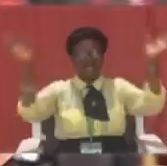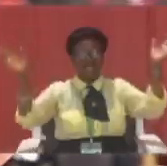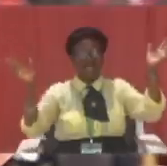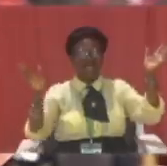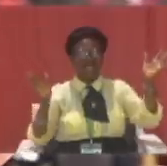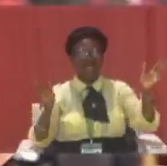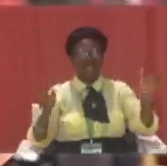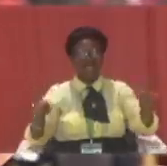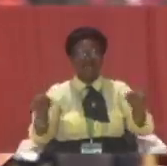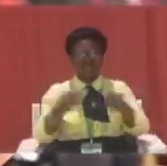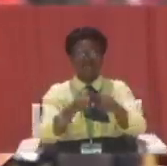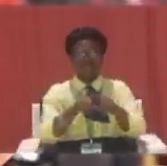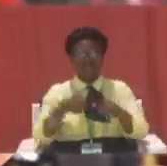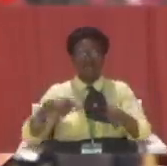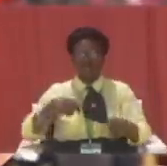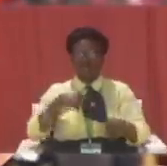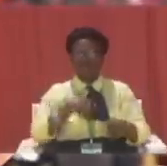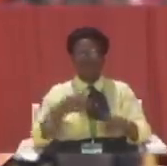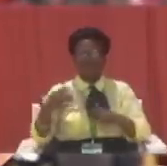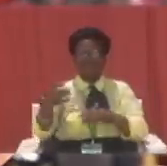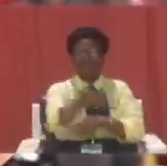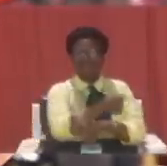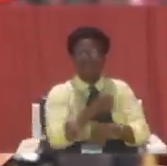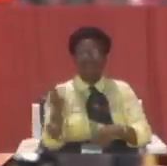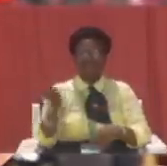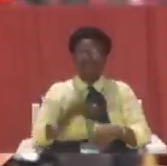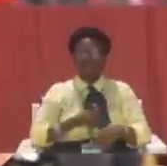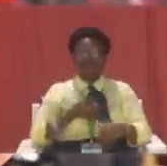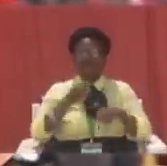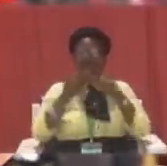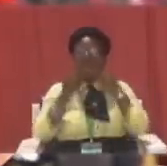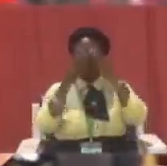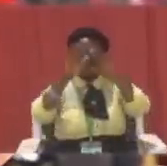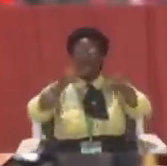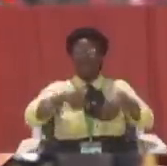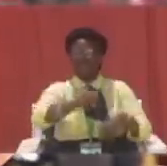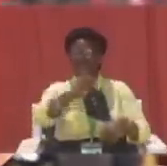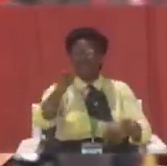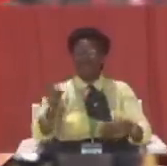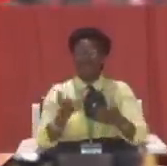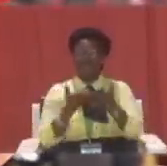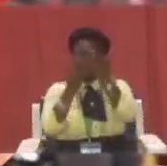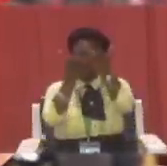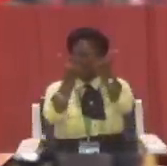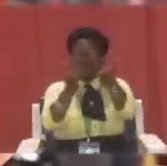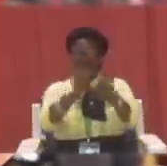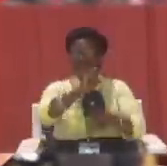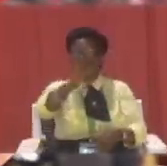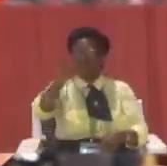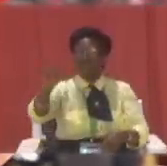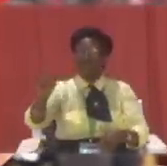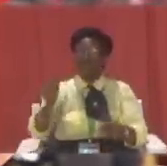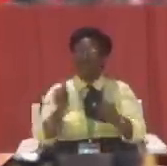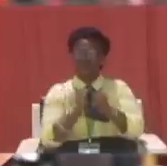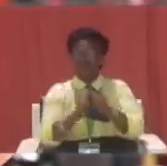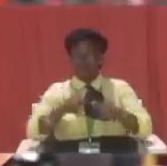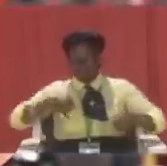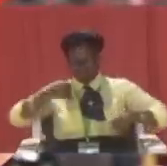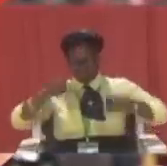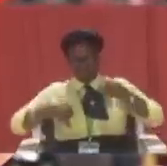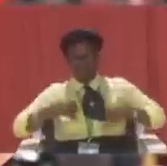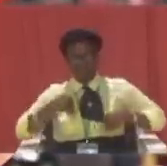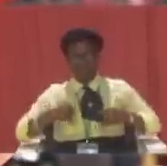And so we take our thanksgiving offering. We, with joy, dance to the nearest